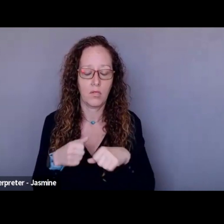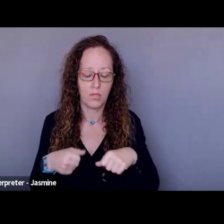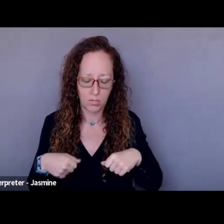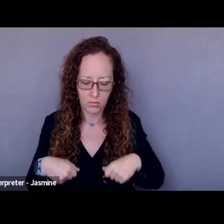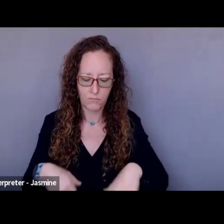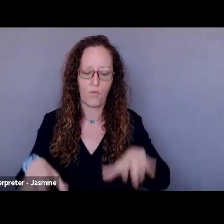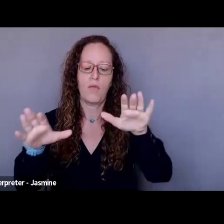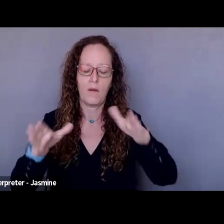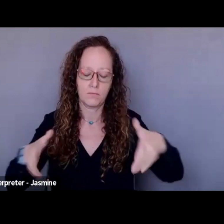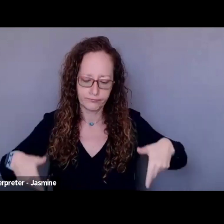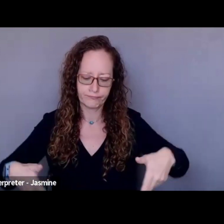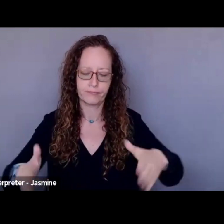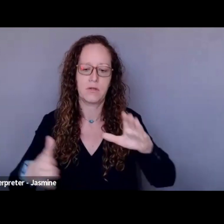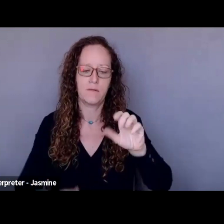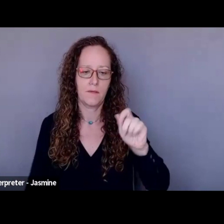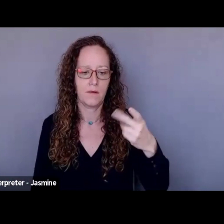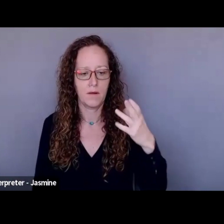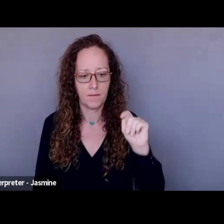rollout. Lovely.